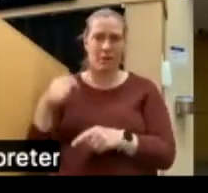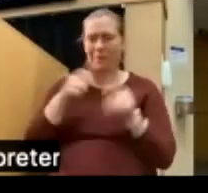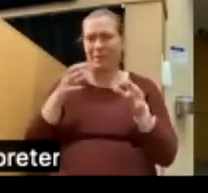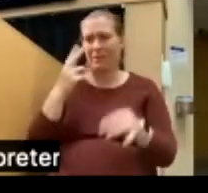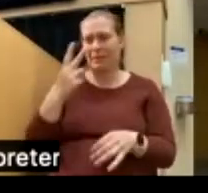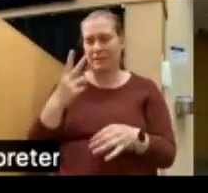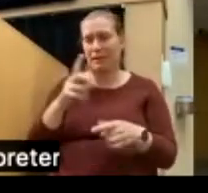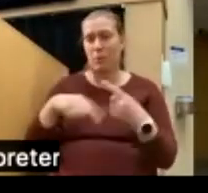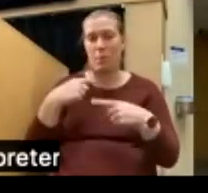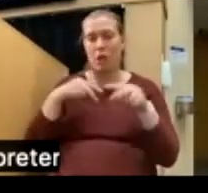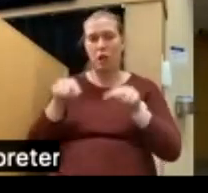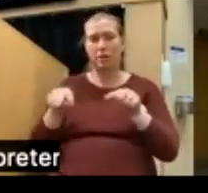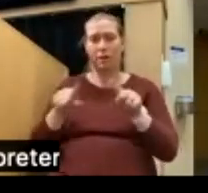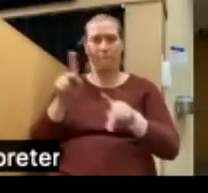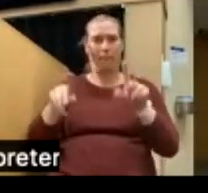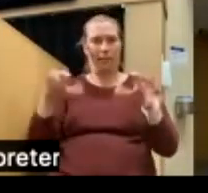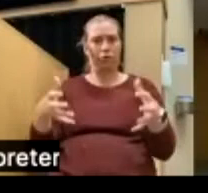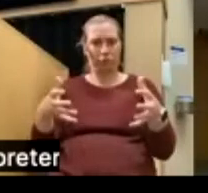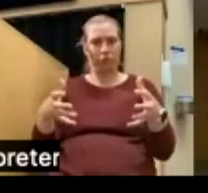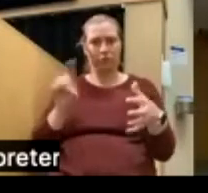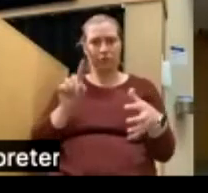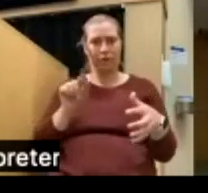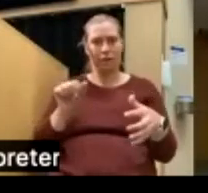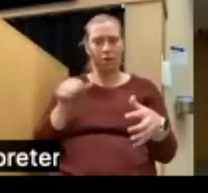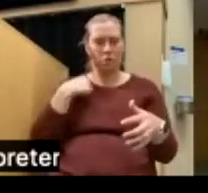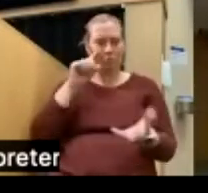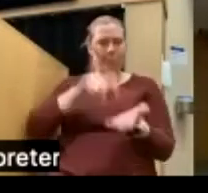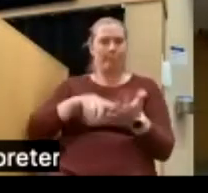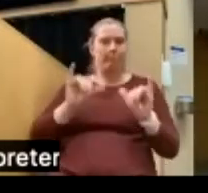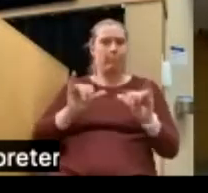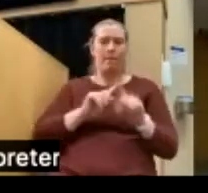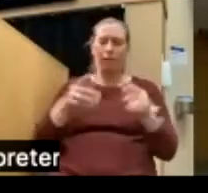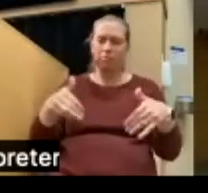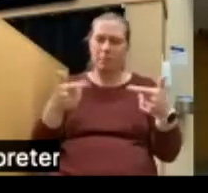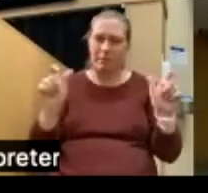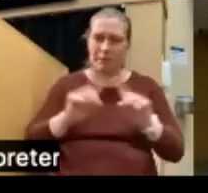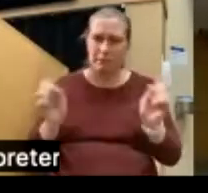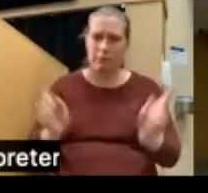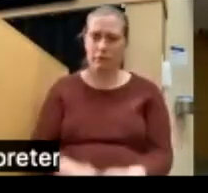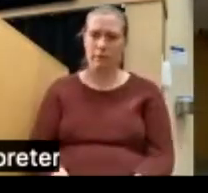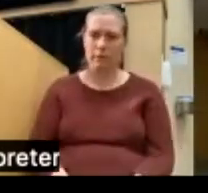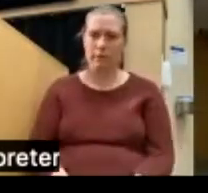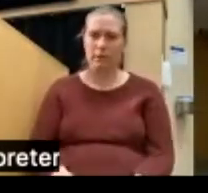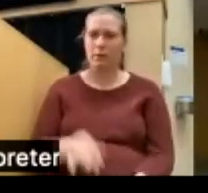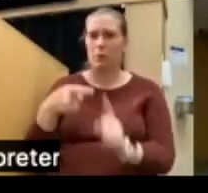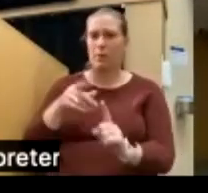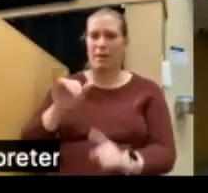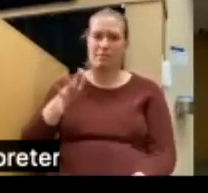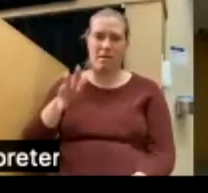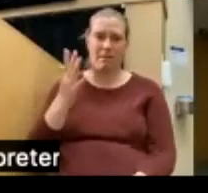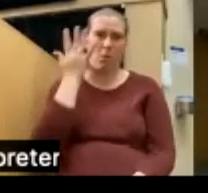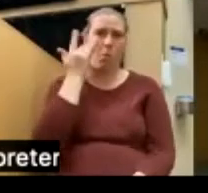the population data, but it really makes a big difference. So this is sort of the why of this work in many